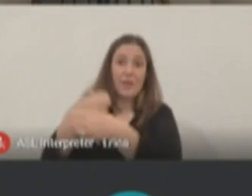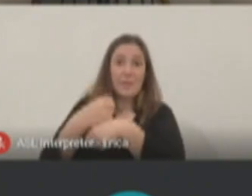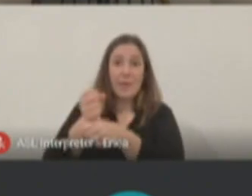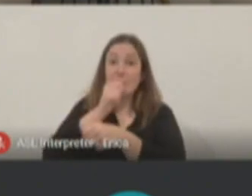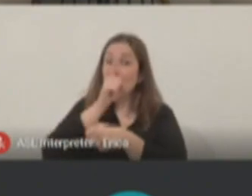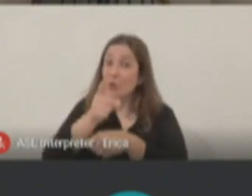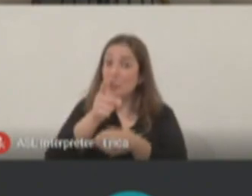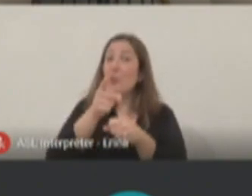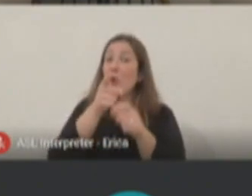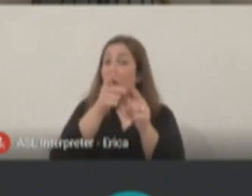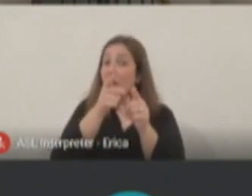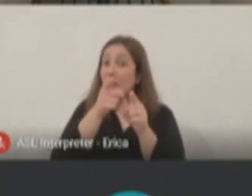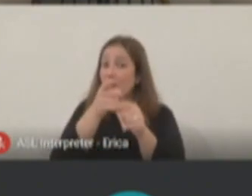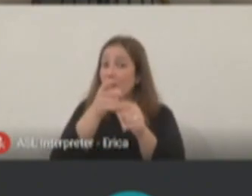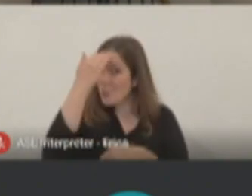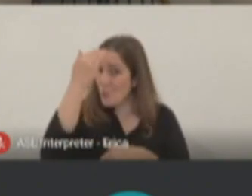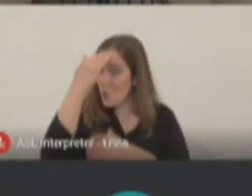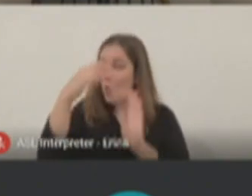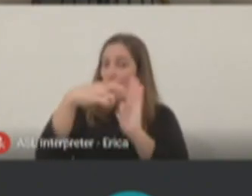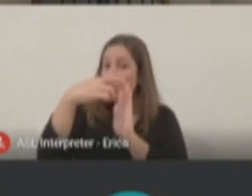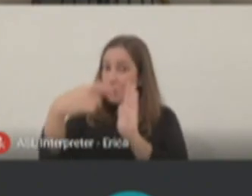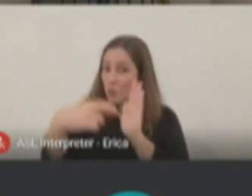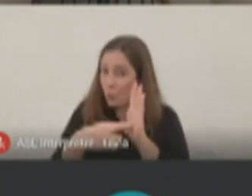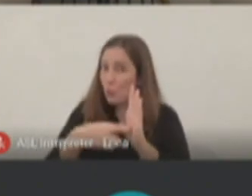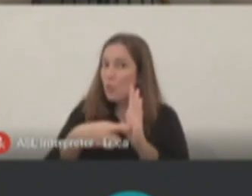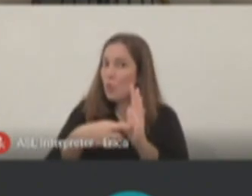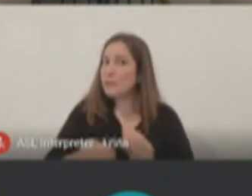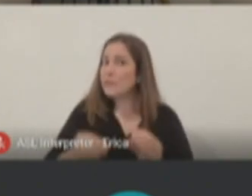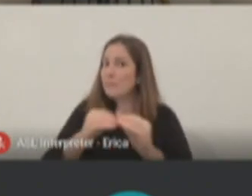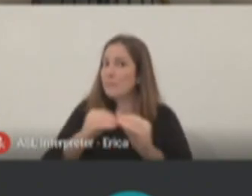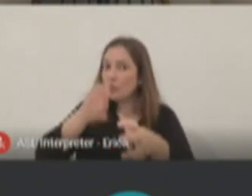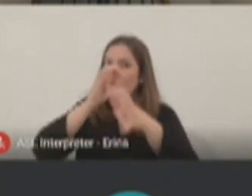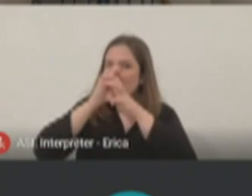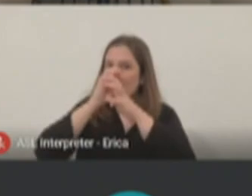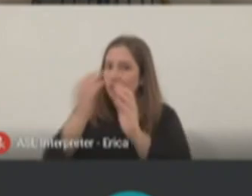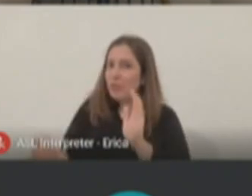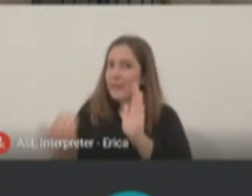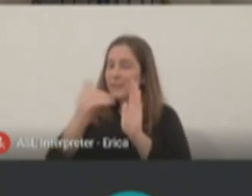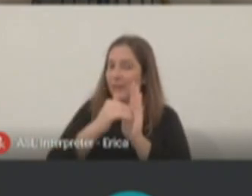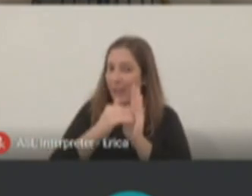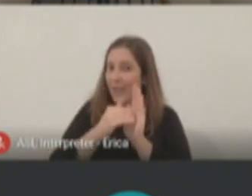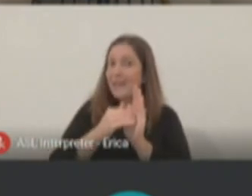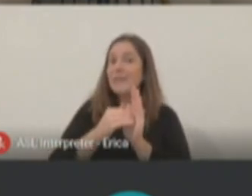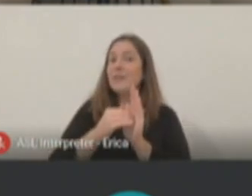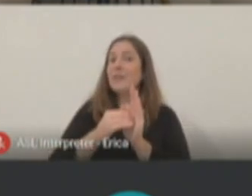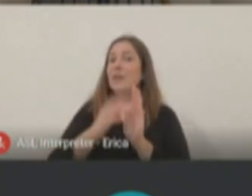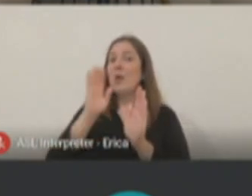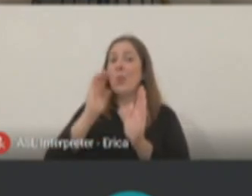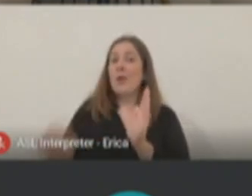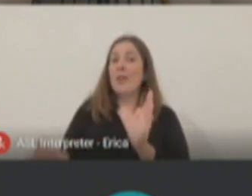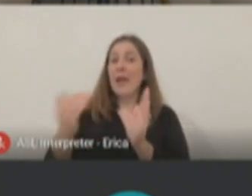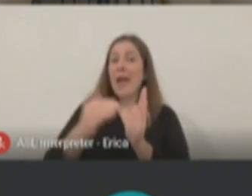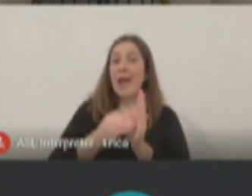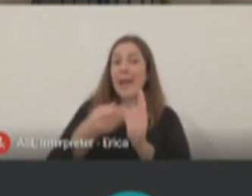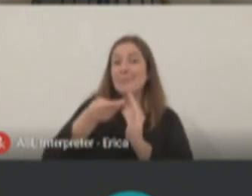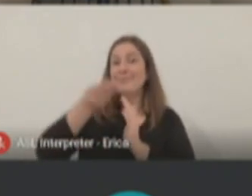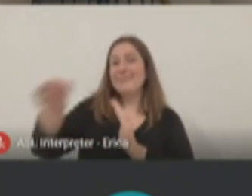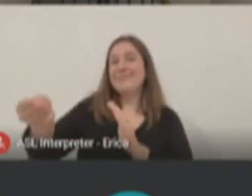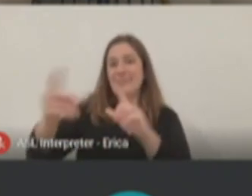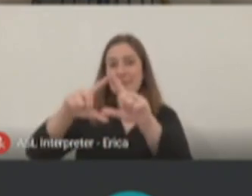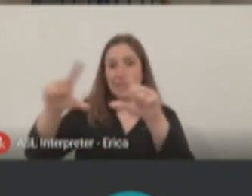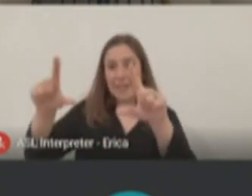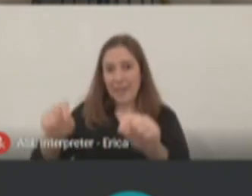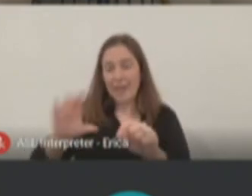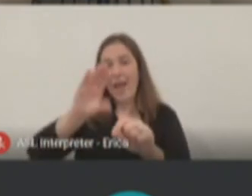just be aware that they're going to be tightening back up on parking tickets and